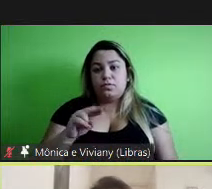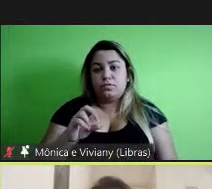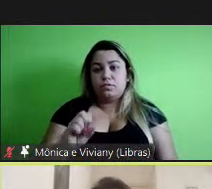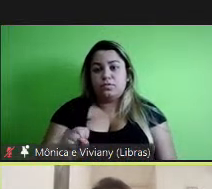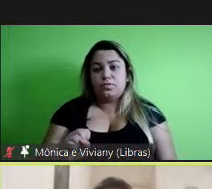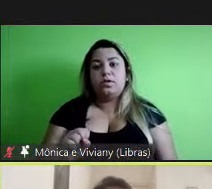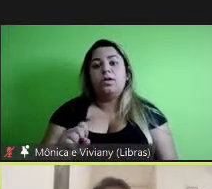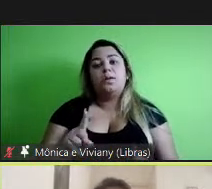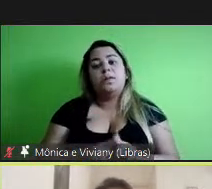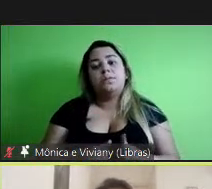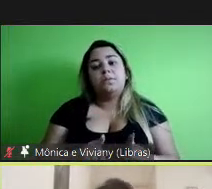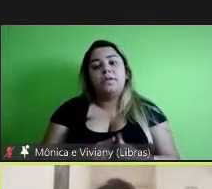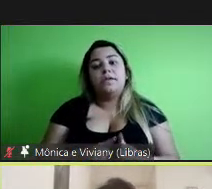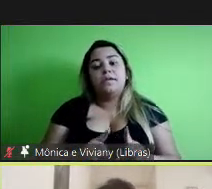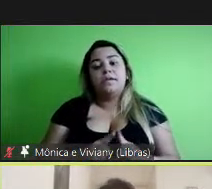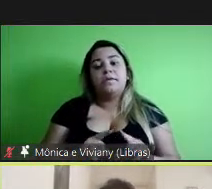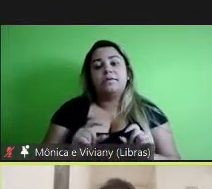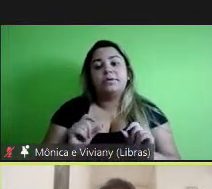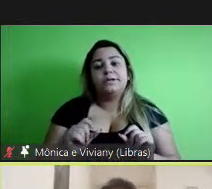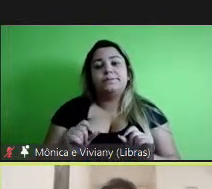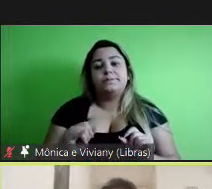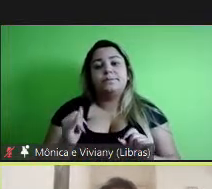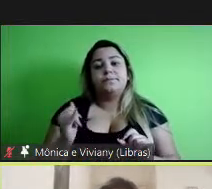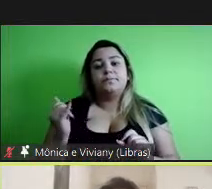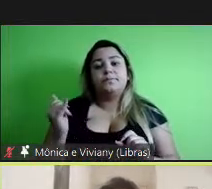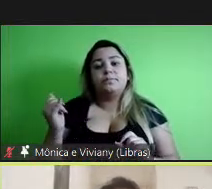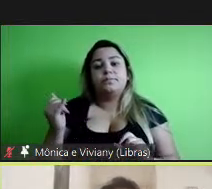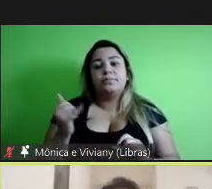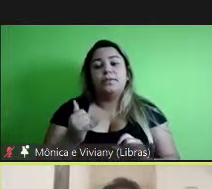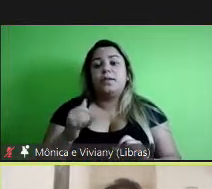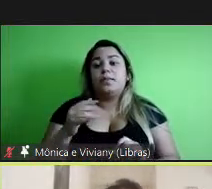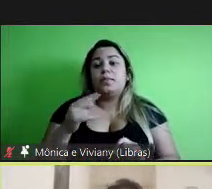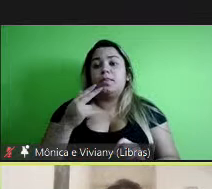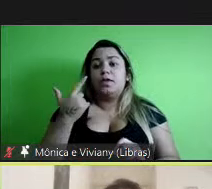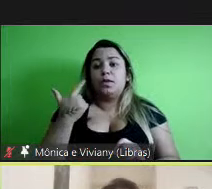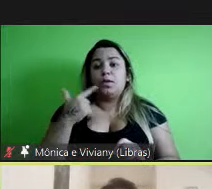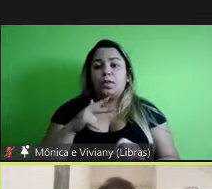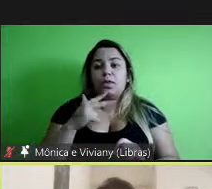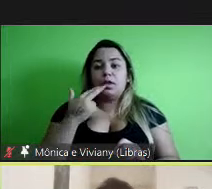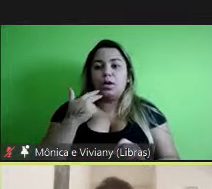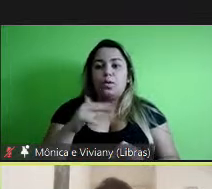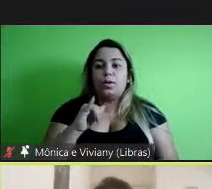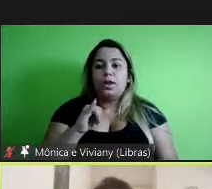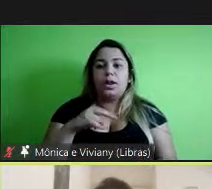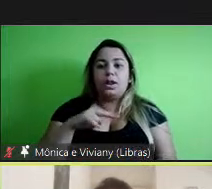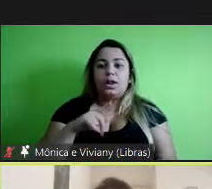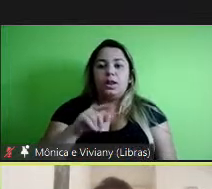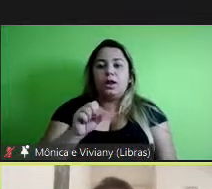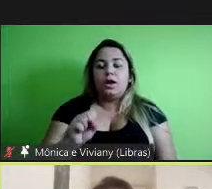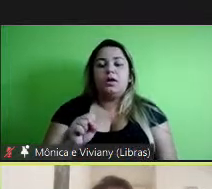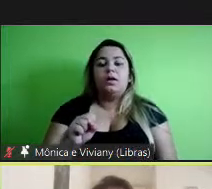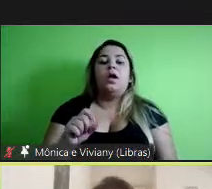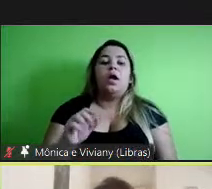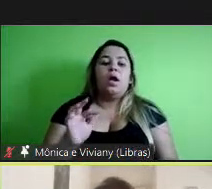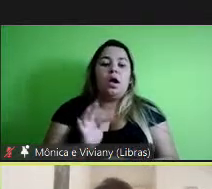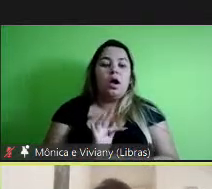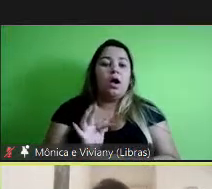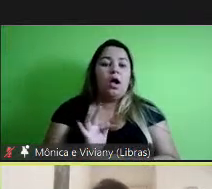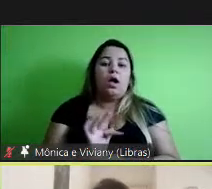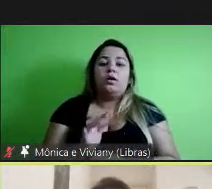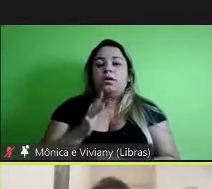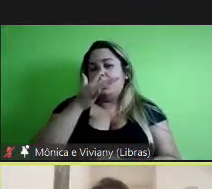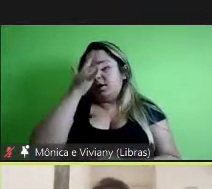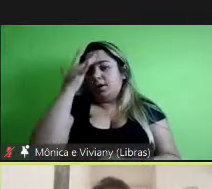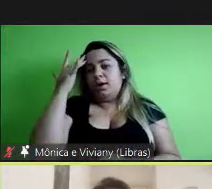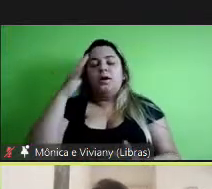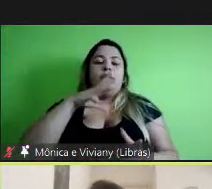modules, and then it was translated by Planetary Health Alliance to English, and now there's many farms, many